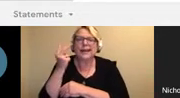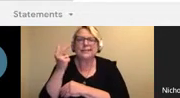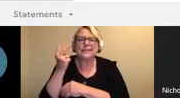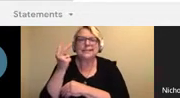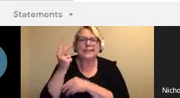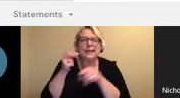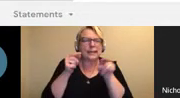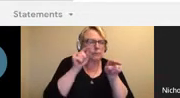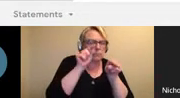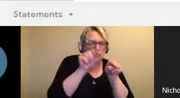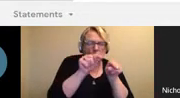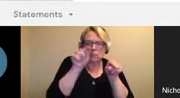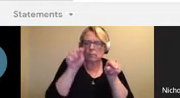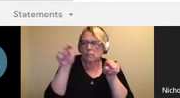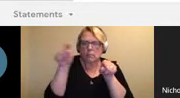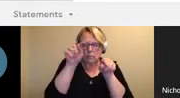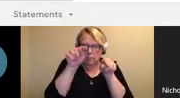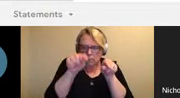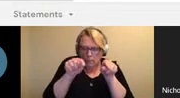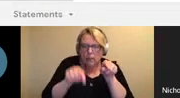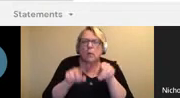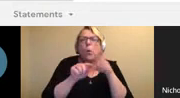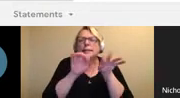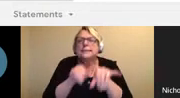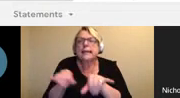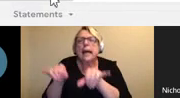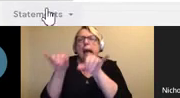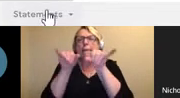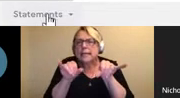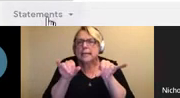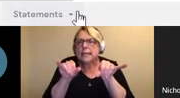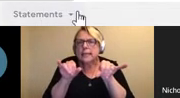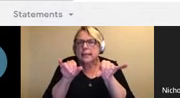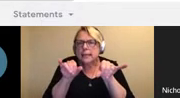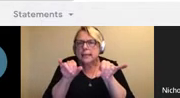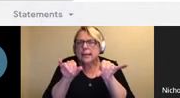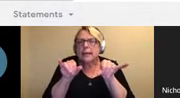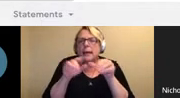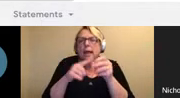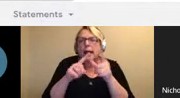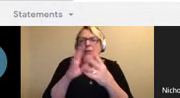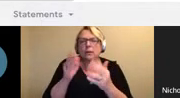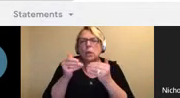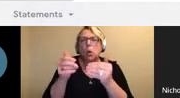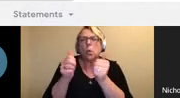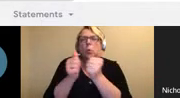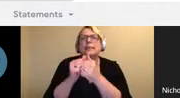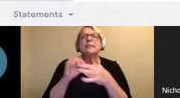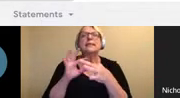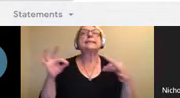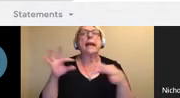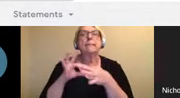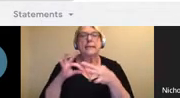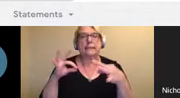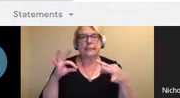different groups that have created these things. And from there, we'll move on into the statements.